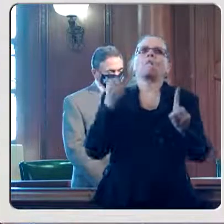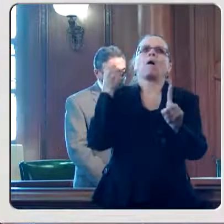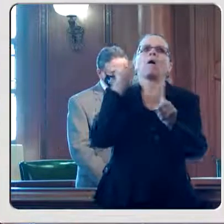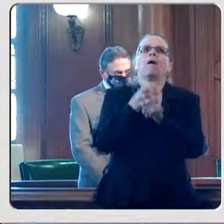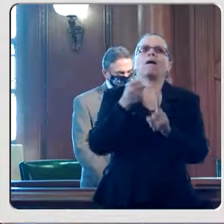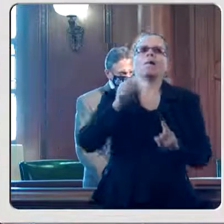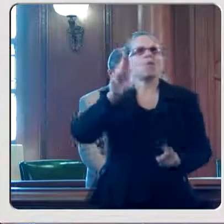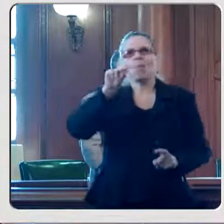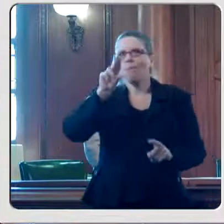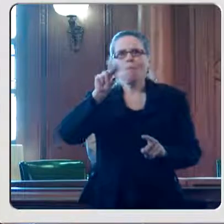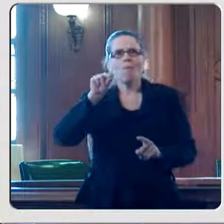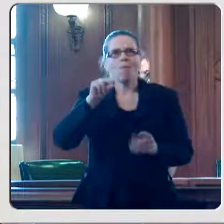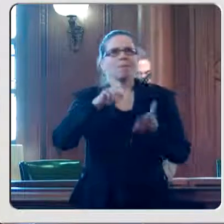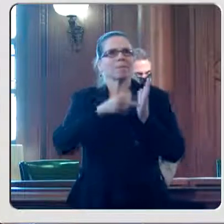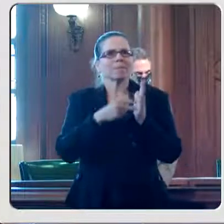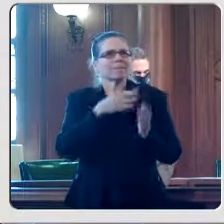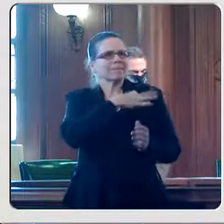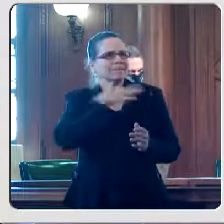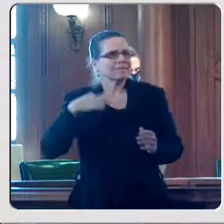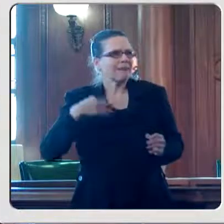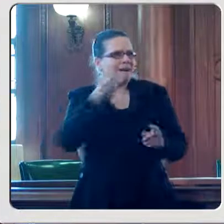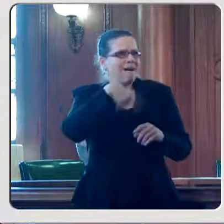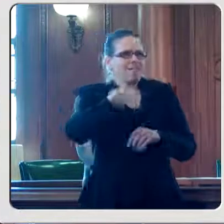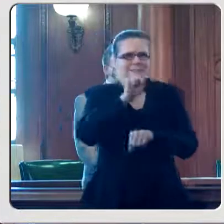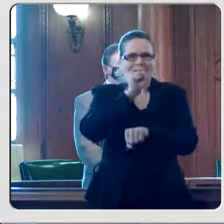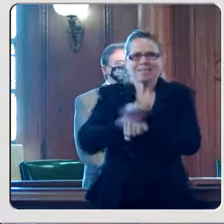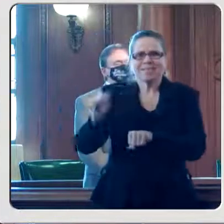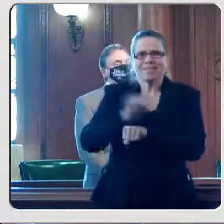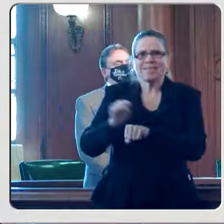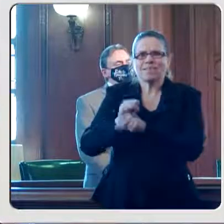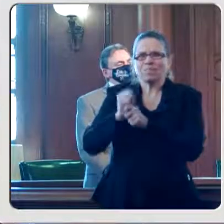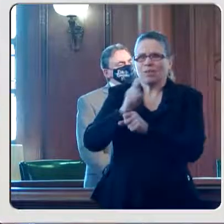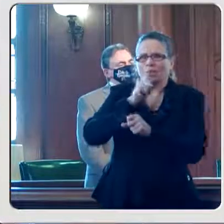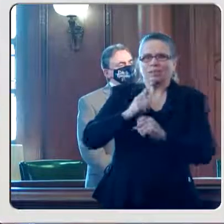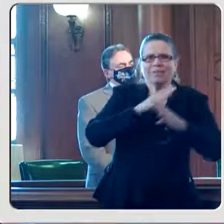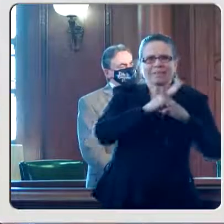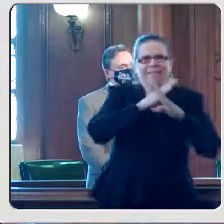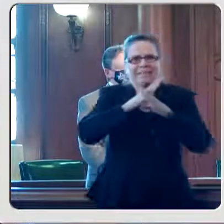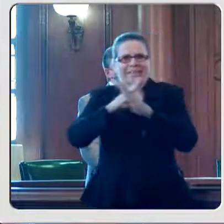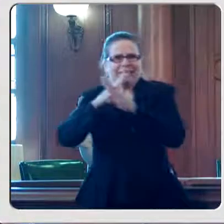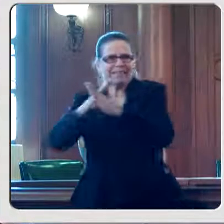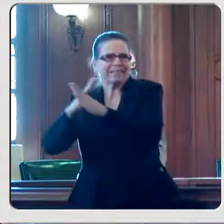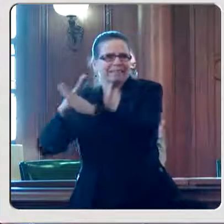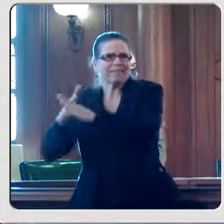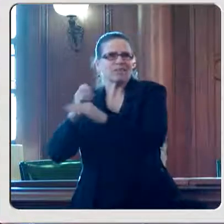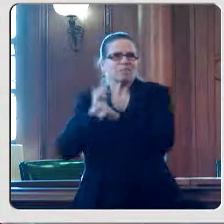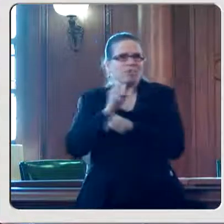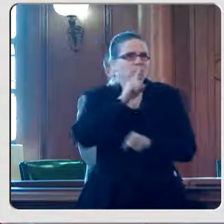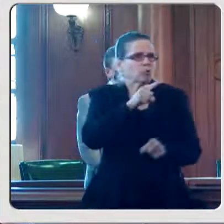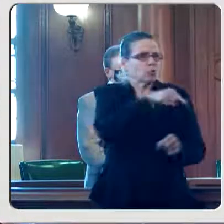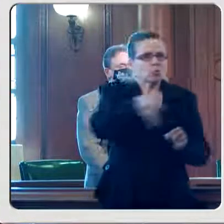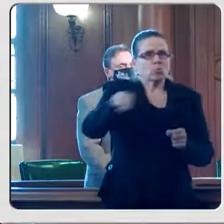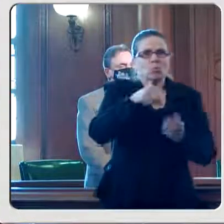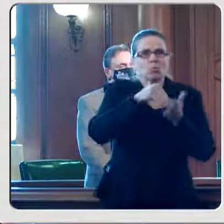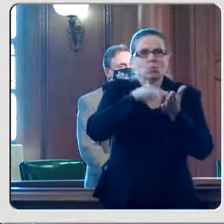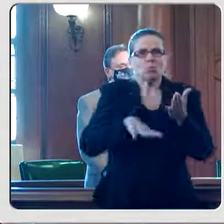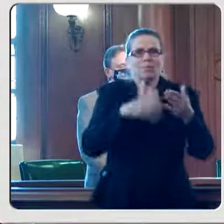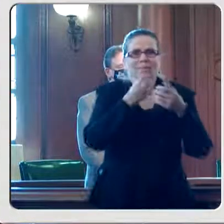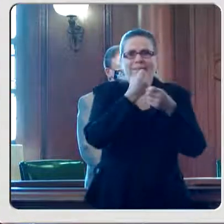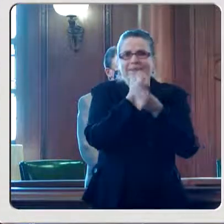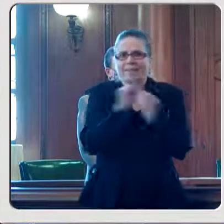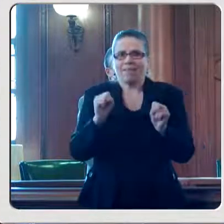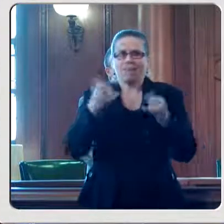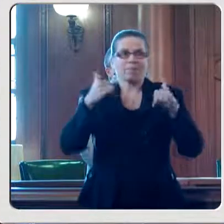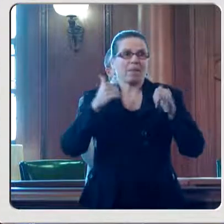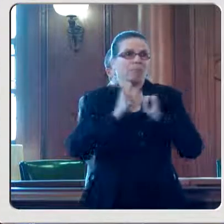the time to make sure that those students are staying safe while they are playing sports. So